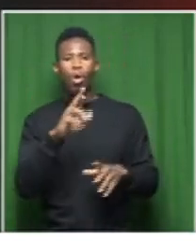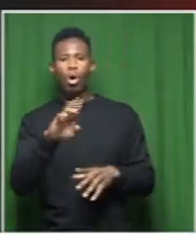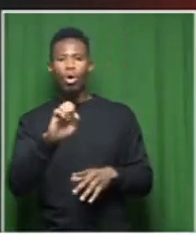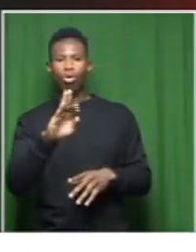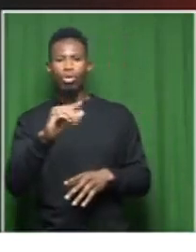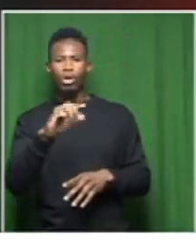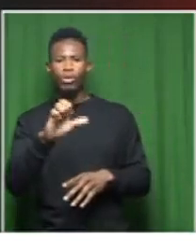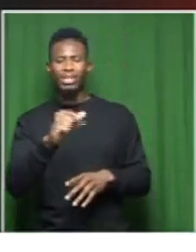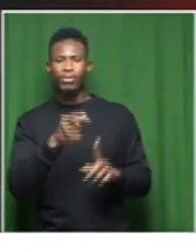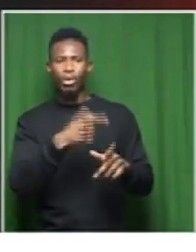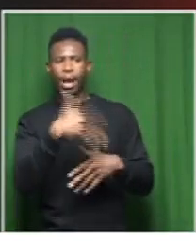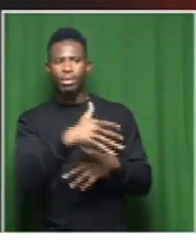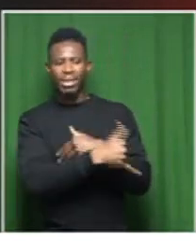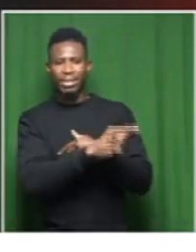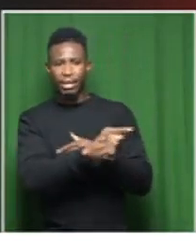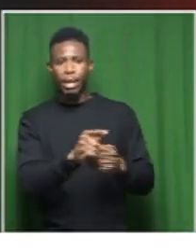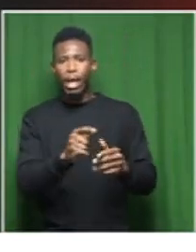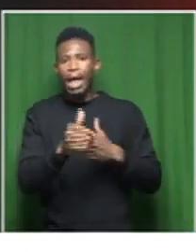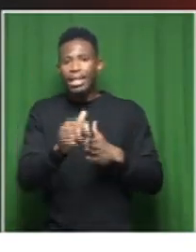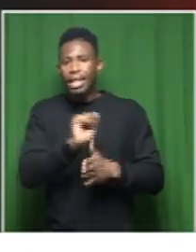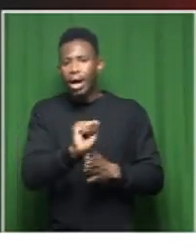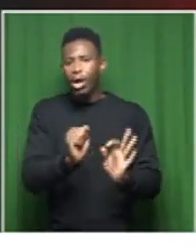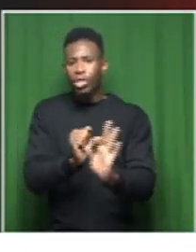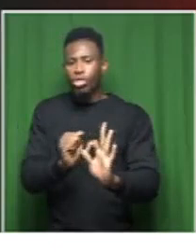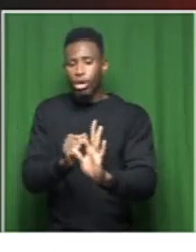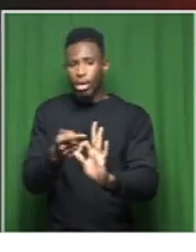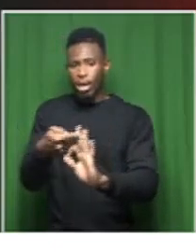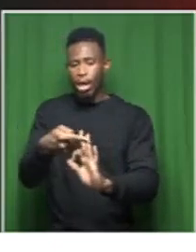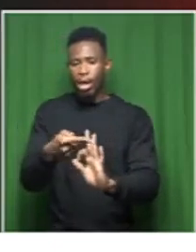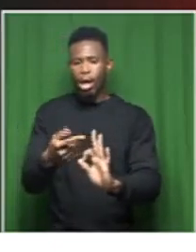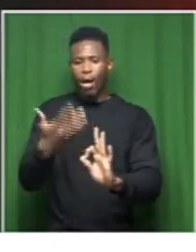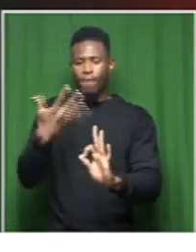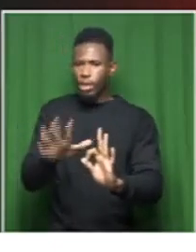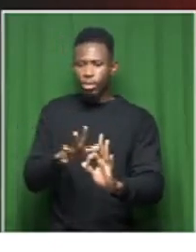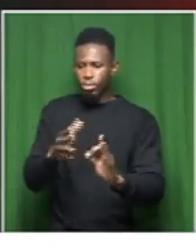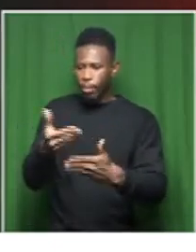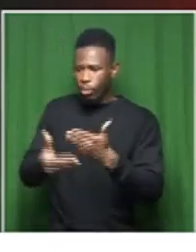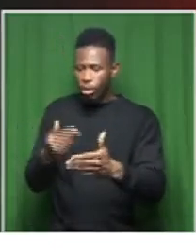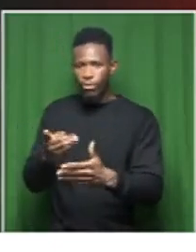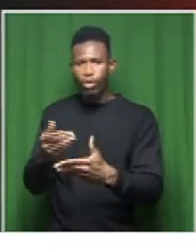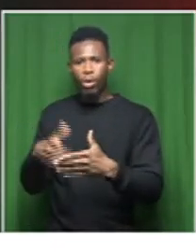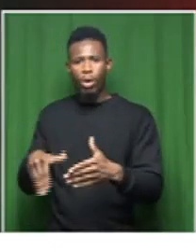real leaders, 3 of them, have already gone through the immigration process, and they were rejected.